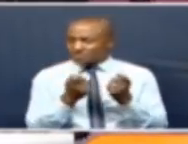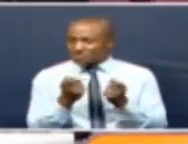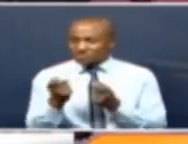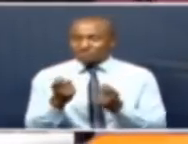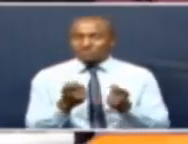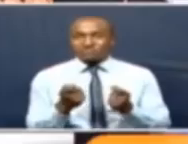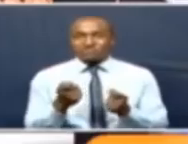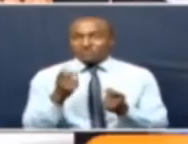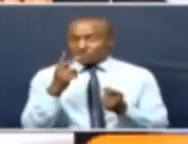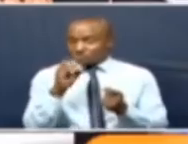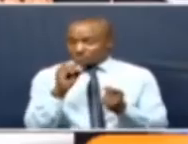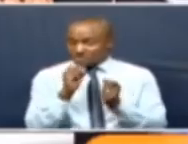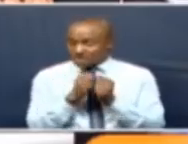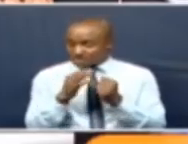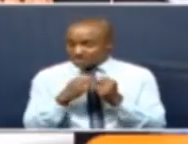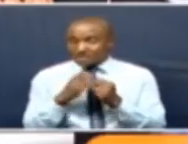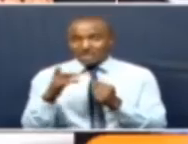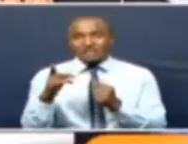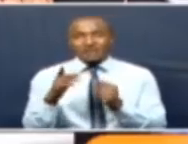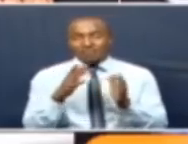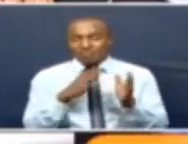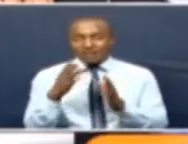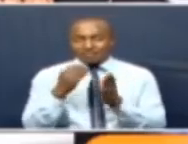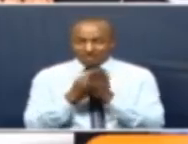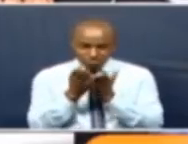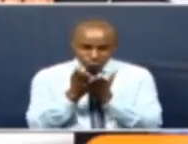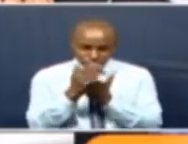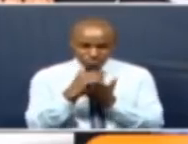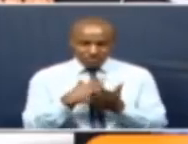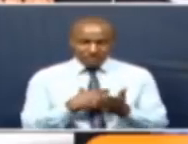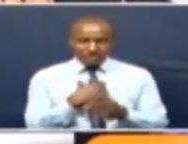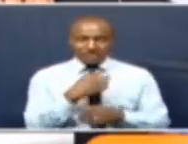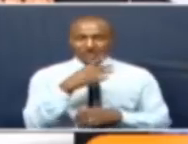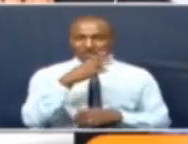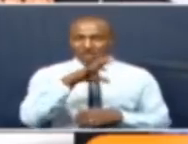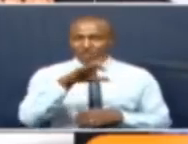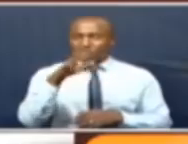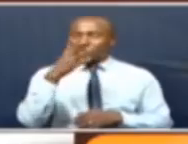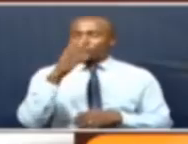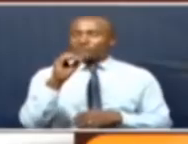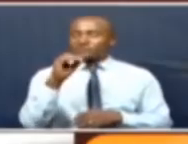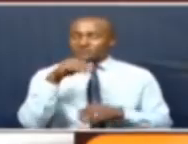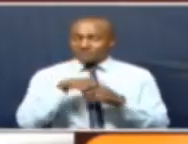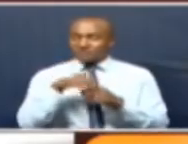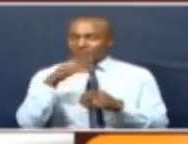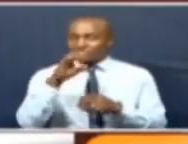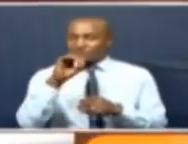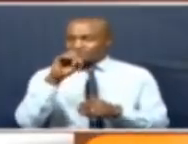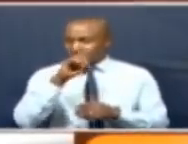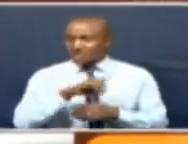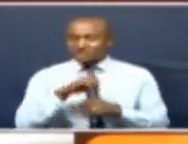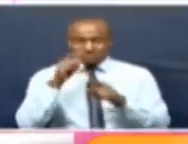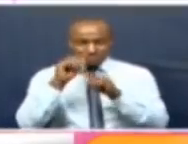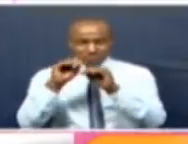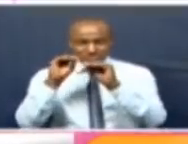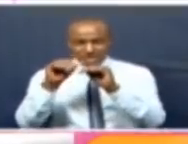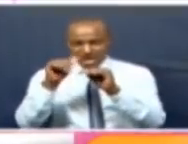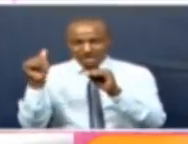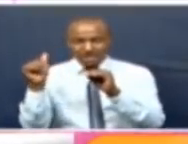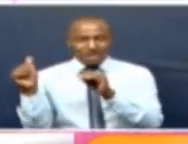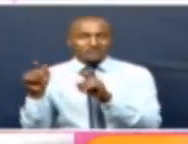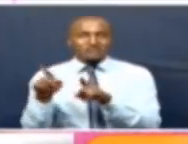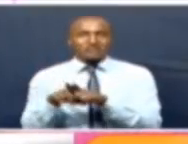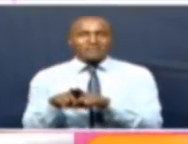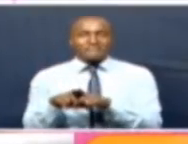in 2018, they plan to raise funds to visit 40 counties in 40 days, teaching other groups to knit the knockers while meeting